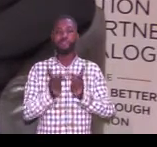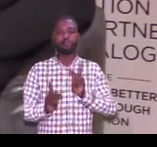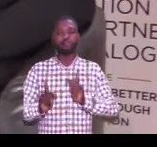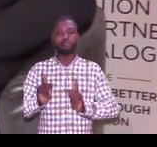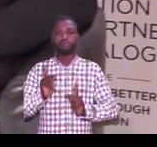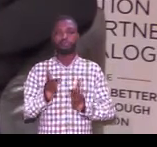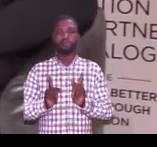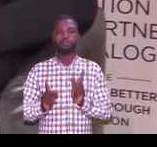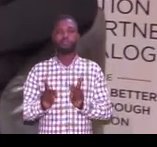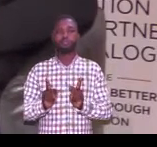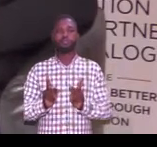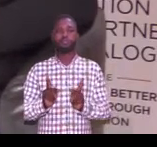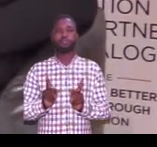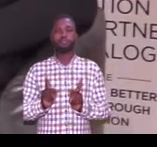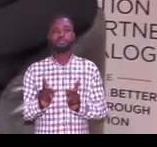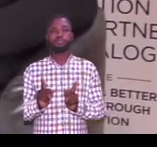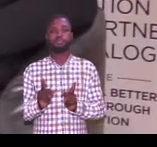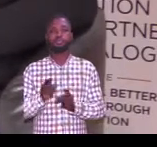people.